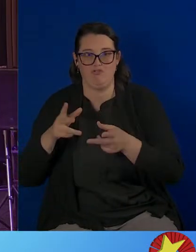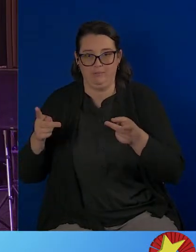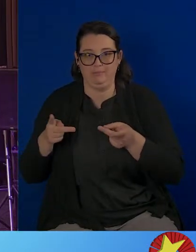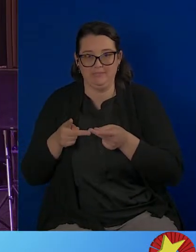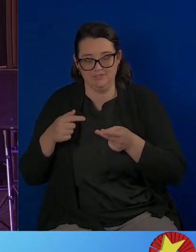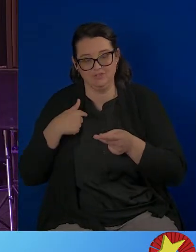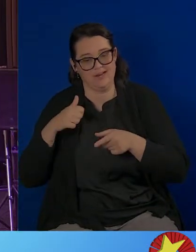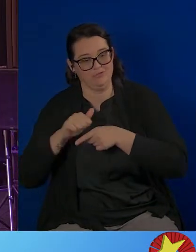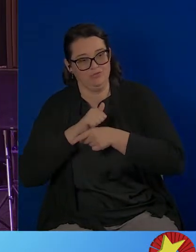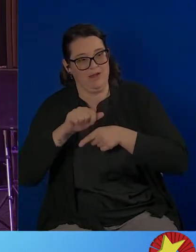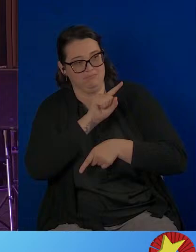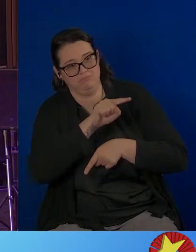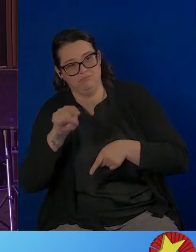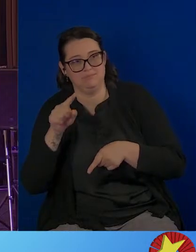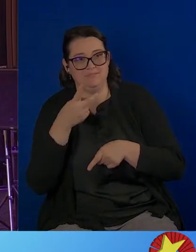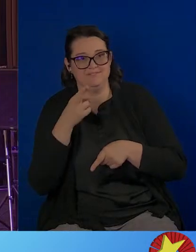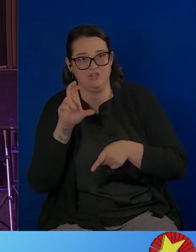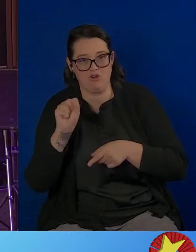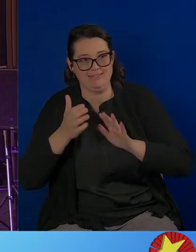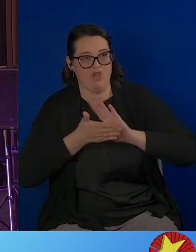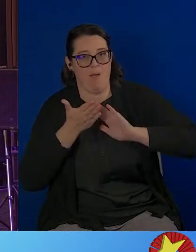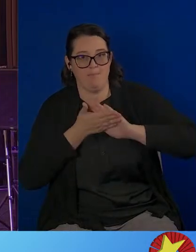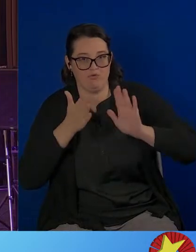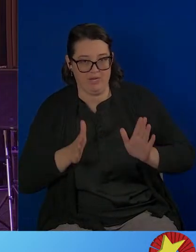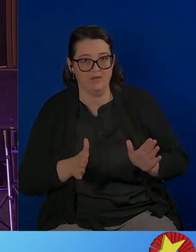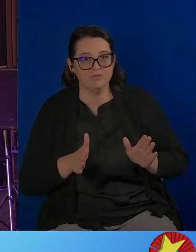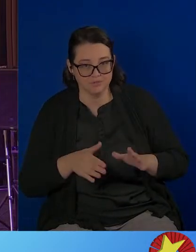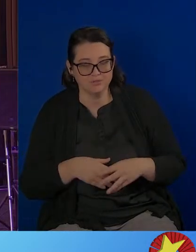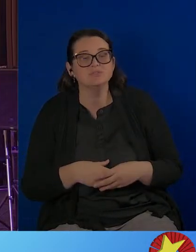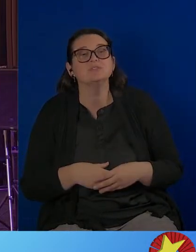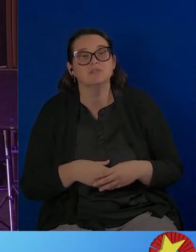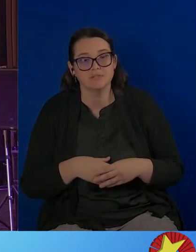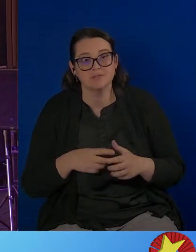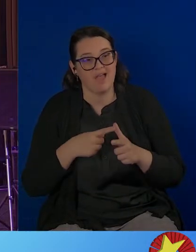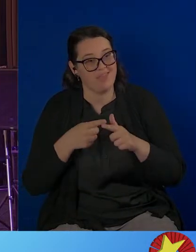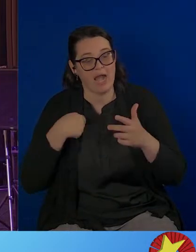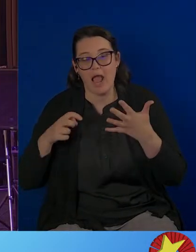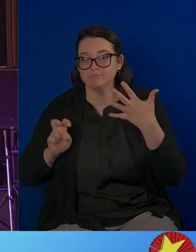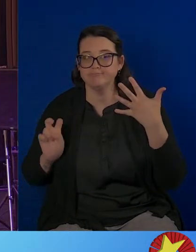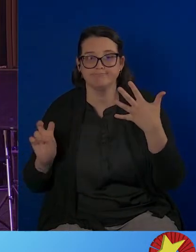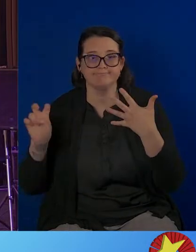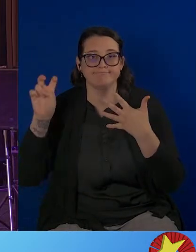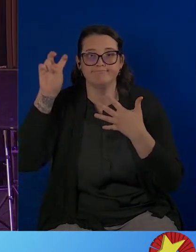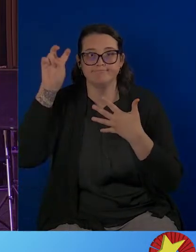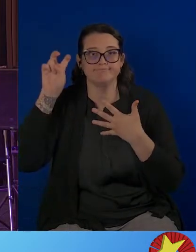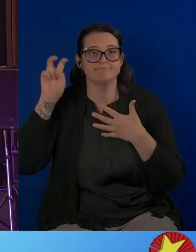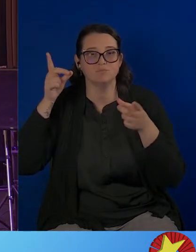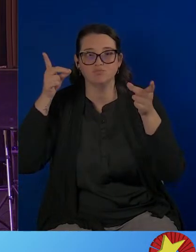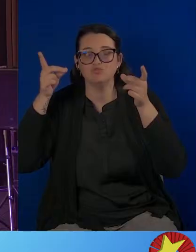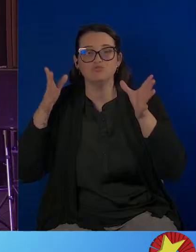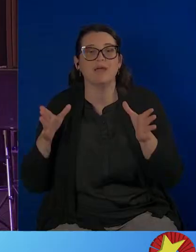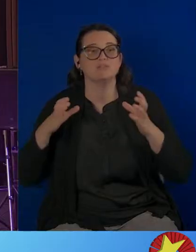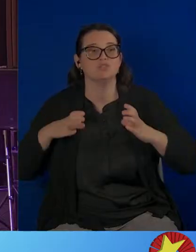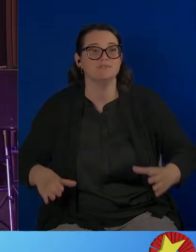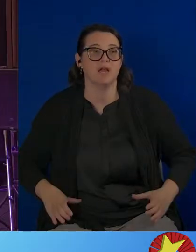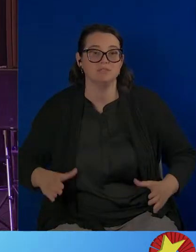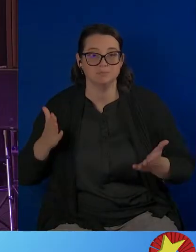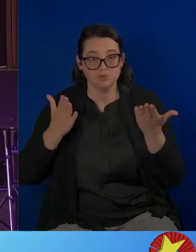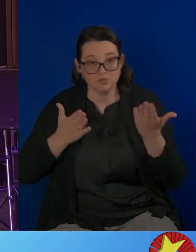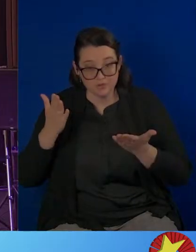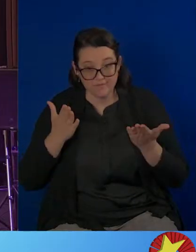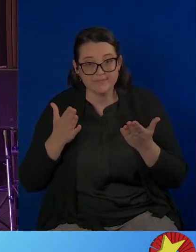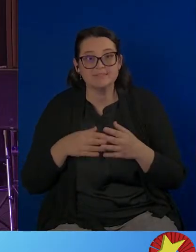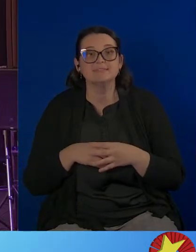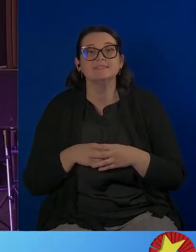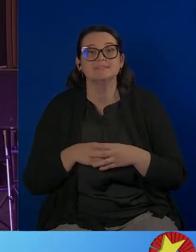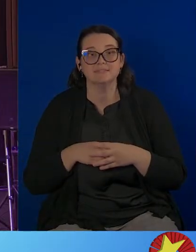our relay operators. And then I moved up the ranks to Director of Customer Service,